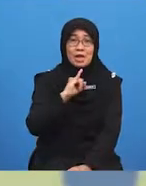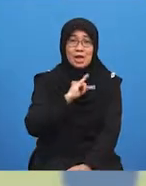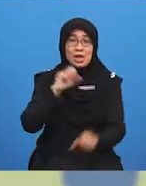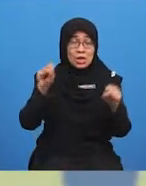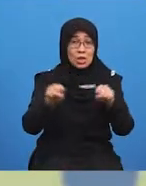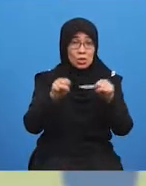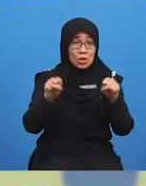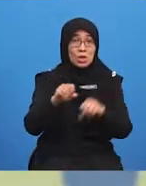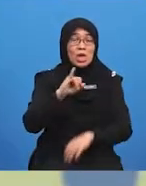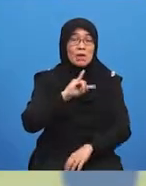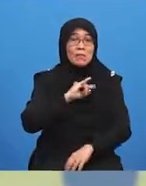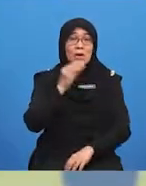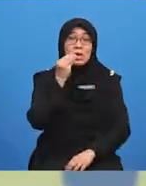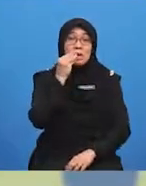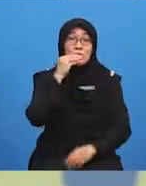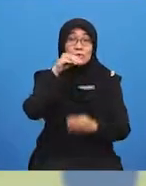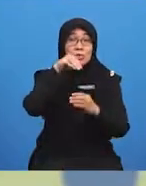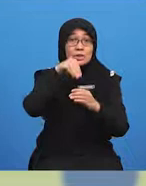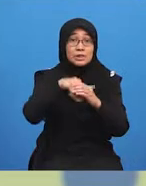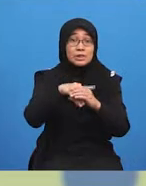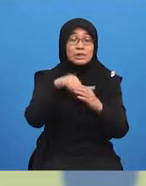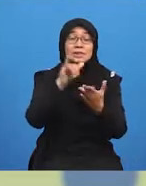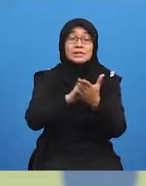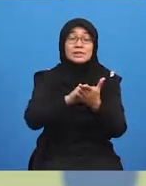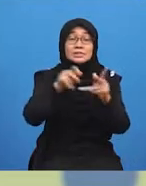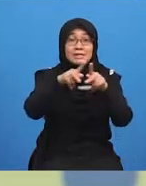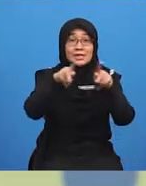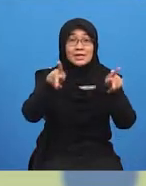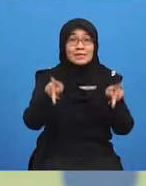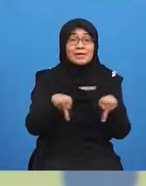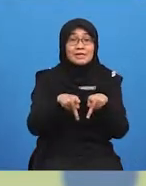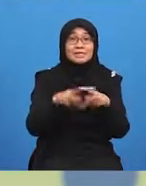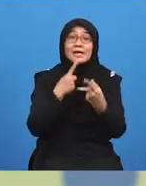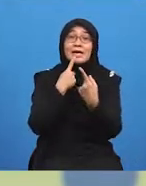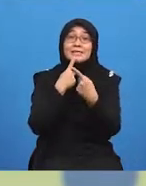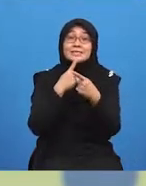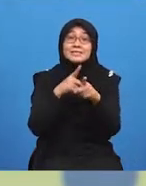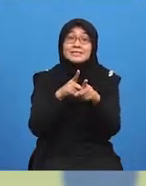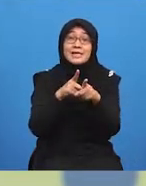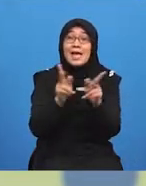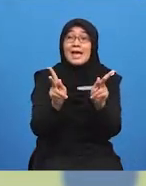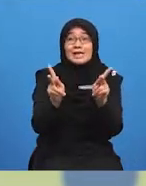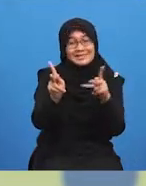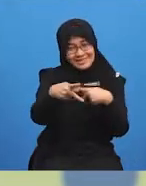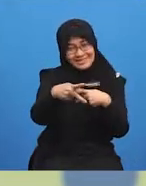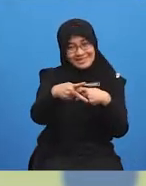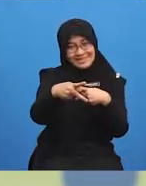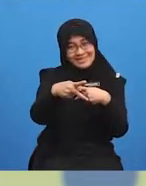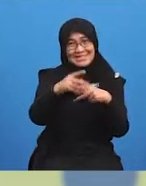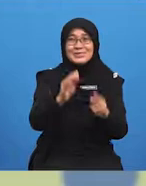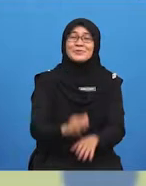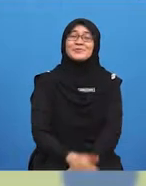I cook my food in this place. What is it called? And the answer is kitchen.